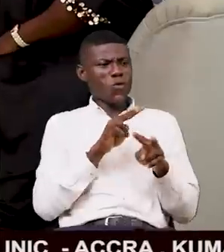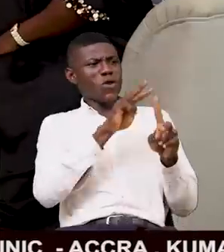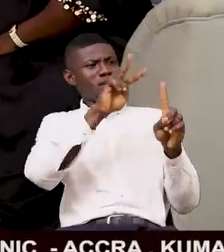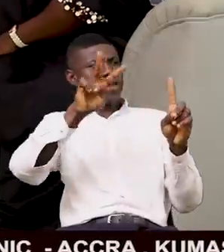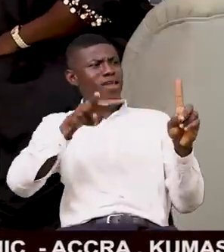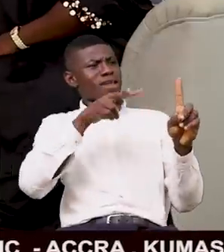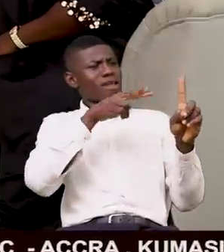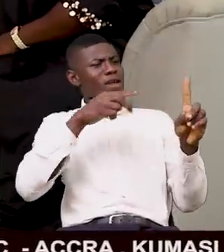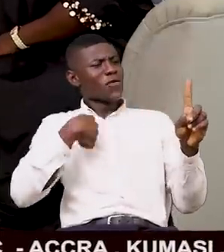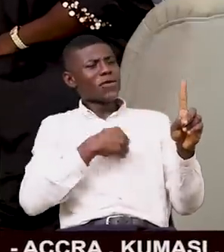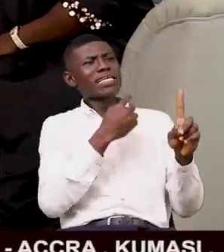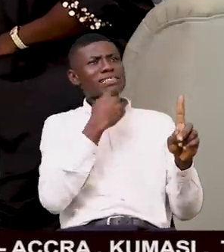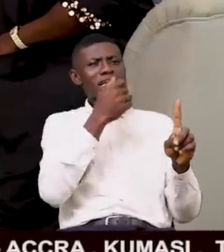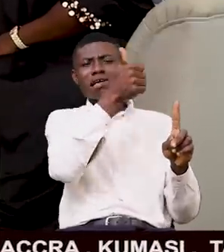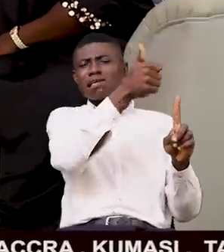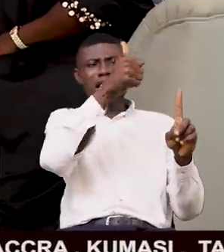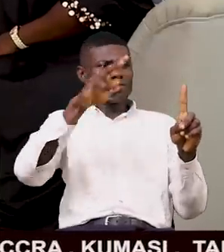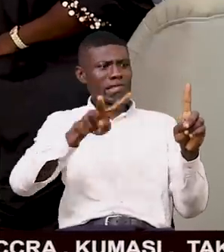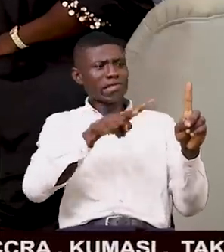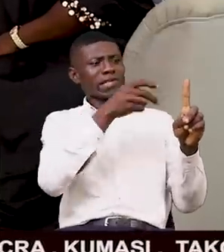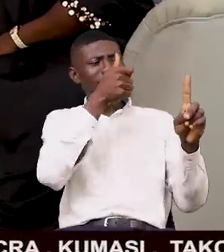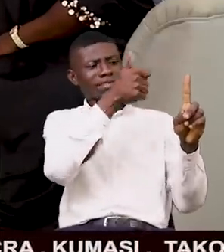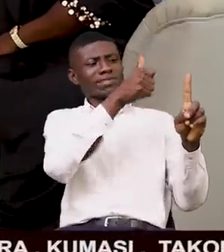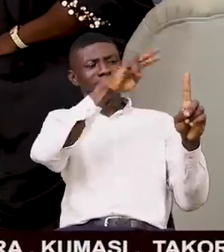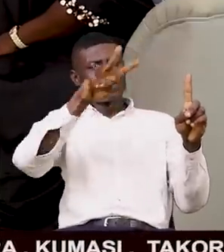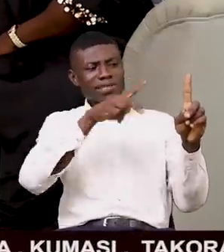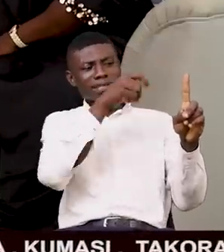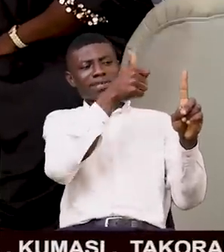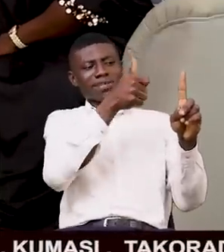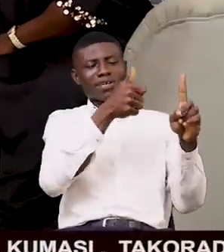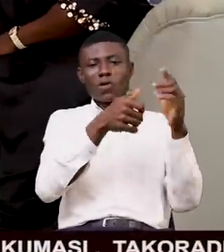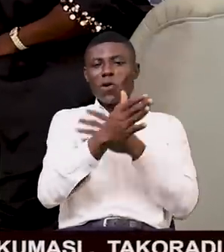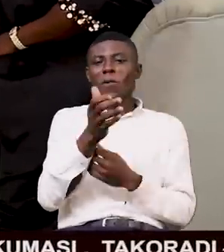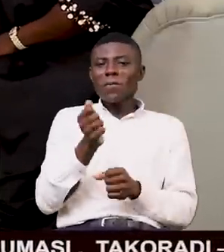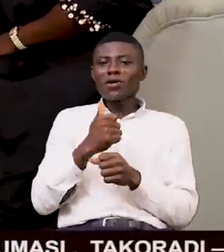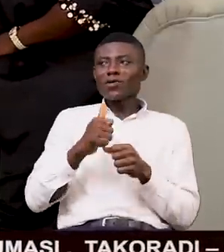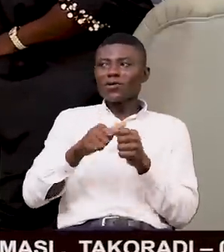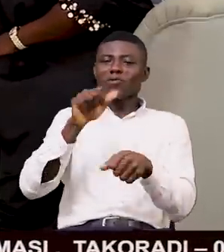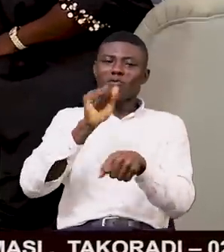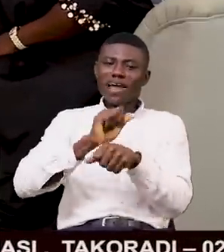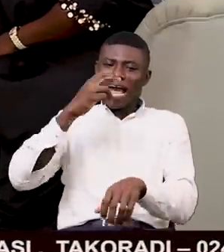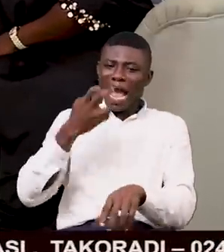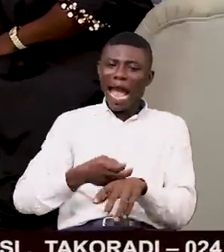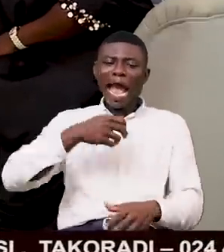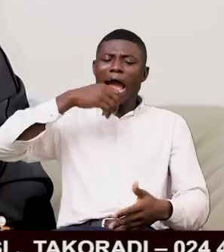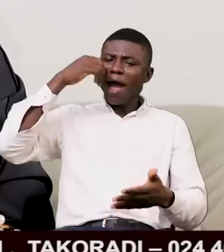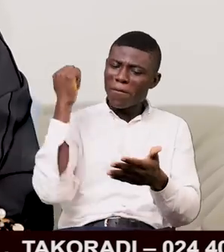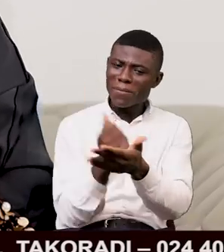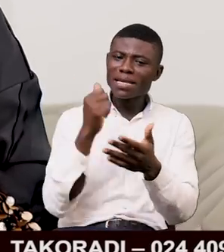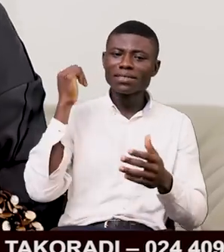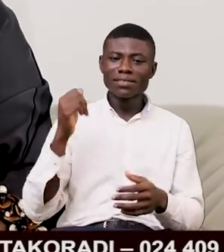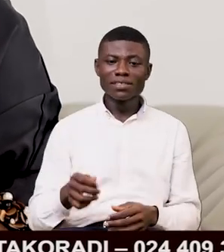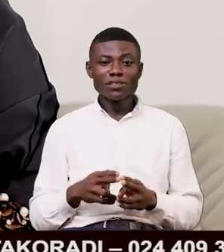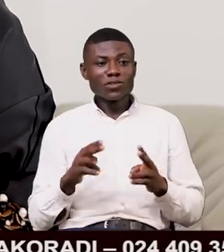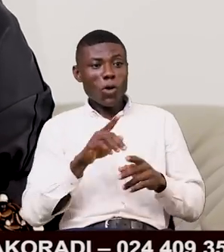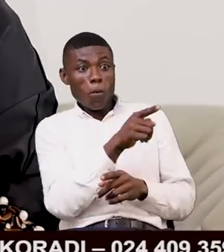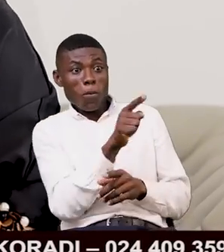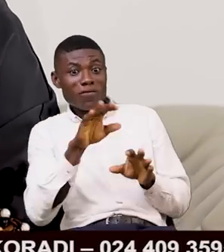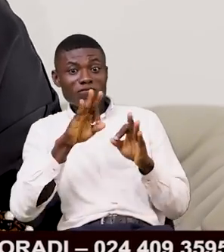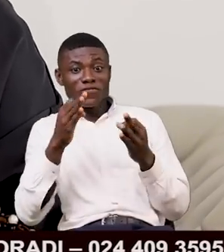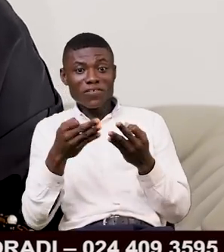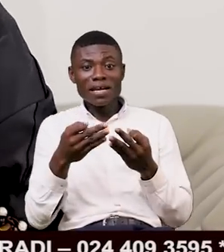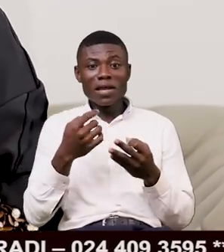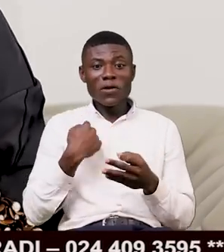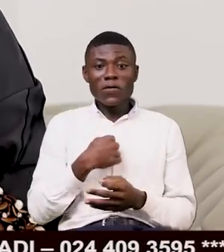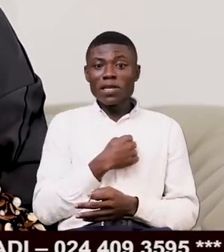are your guy. Praise wow. God. Yami shira mpa. Oma u yoko dro hongu. Amen. Ete bu siyafo, e